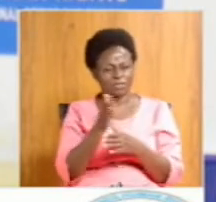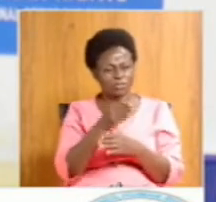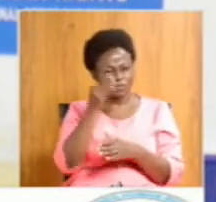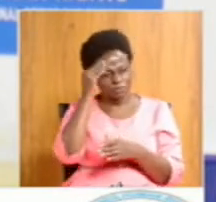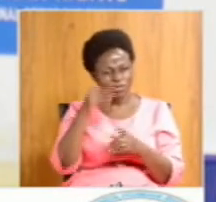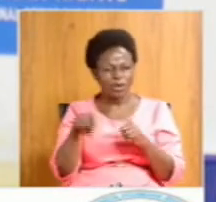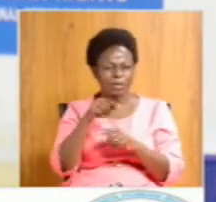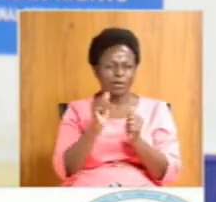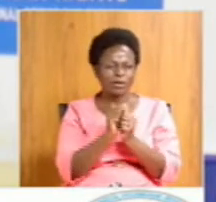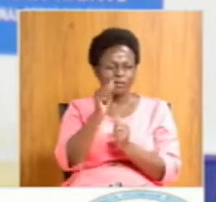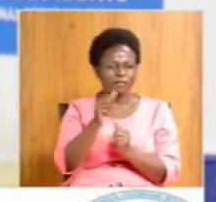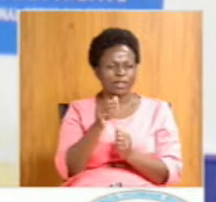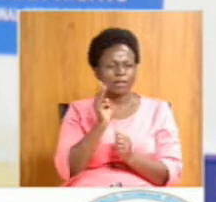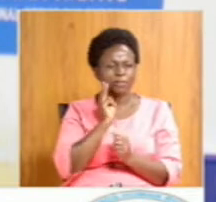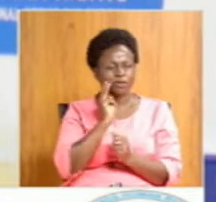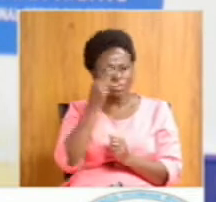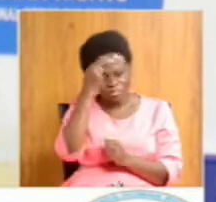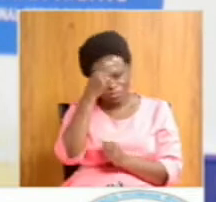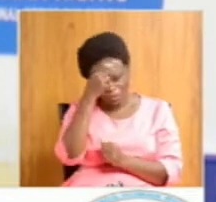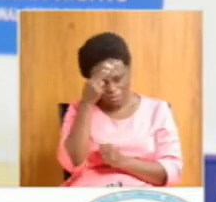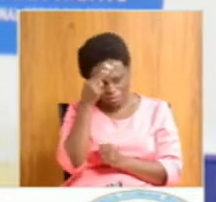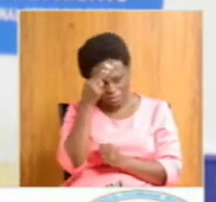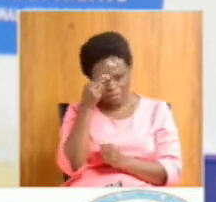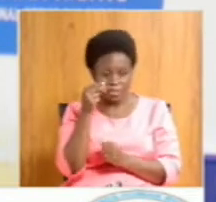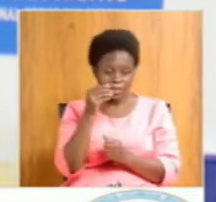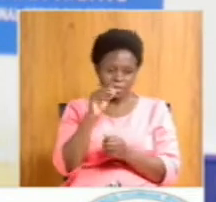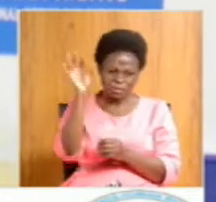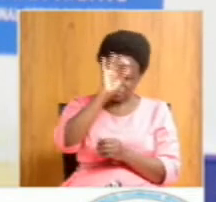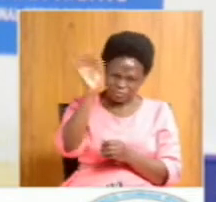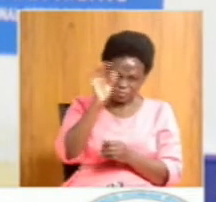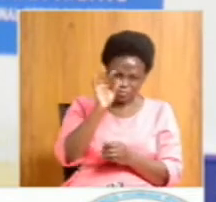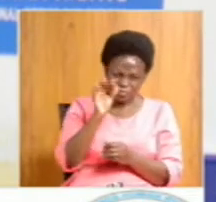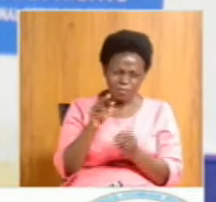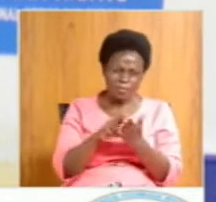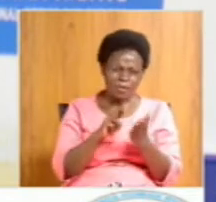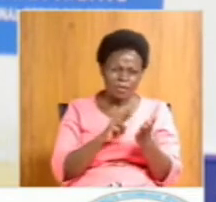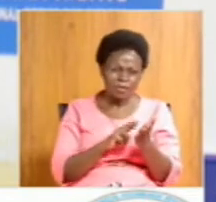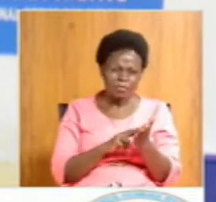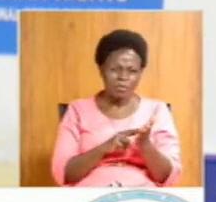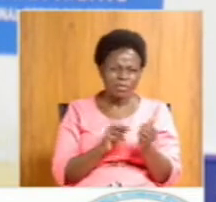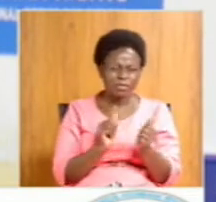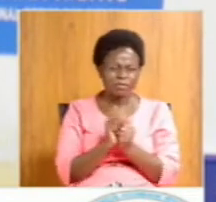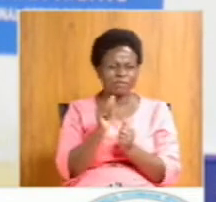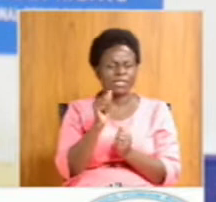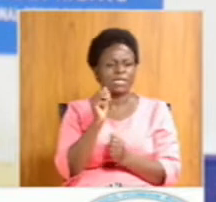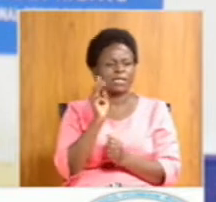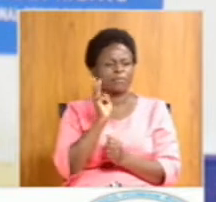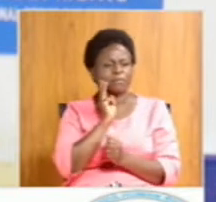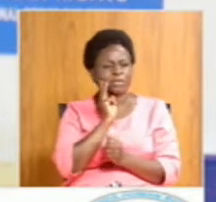we had about 15 million going students. So I'm wondering if you put 32 plus 15 million,